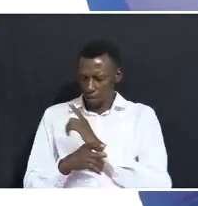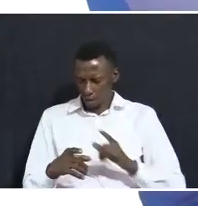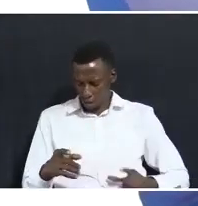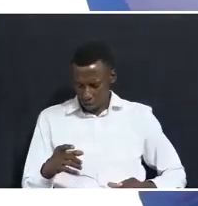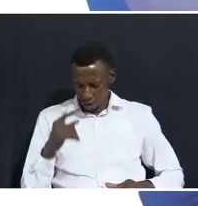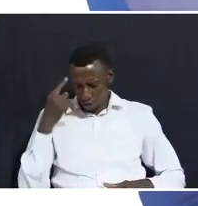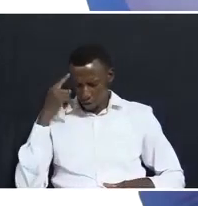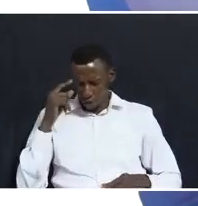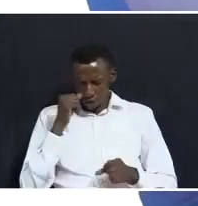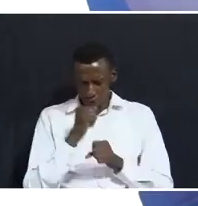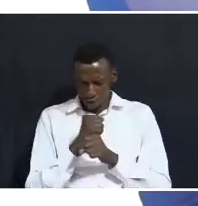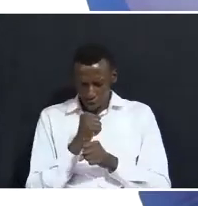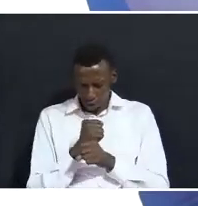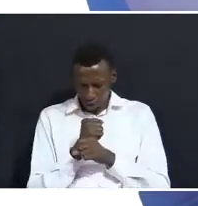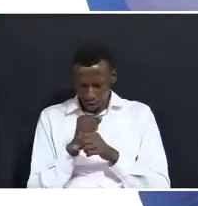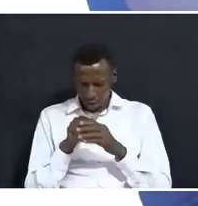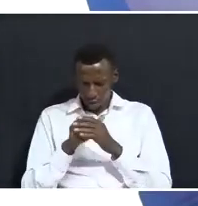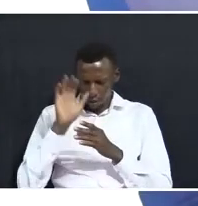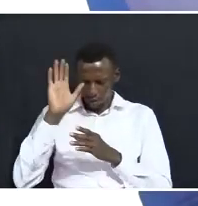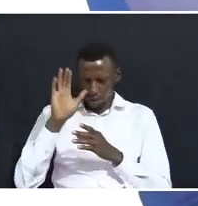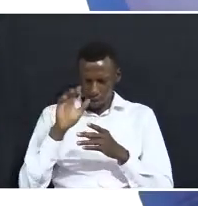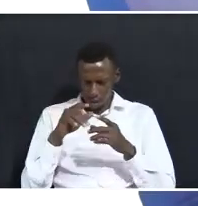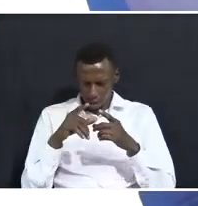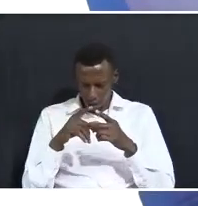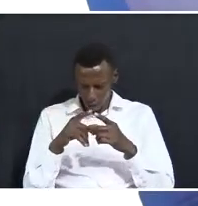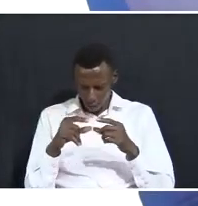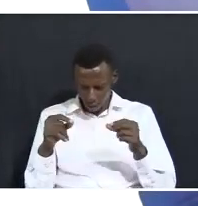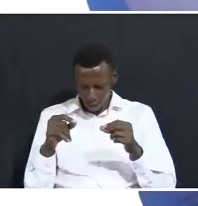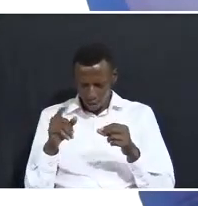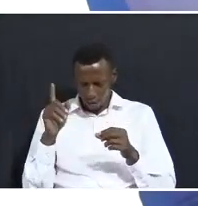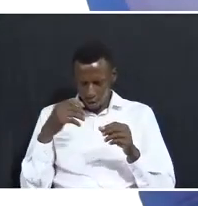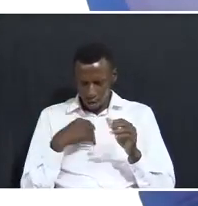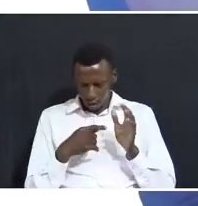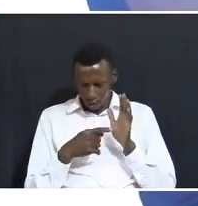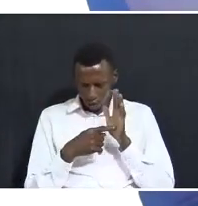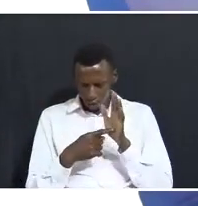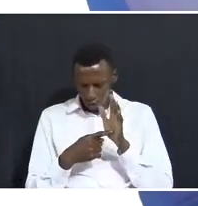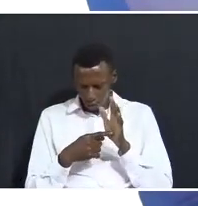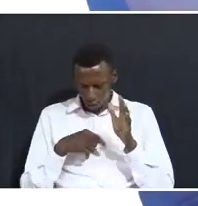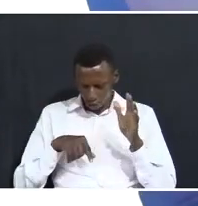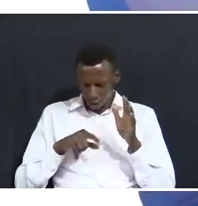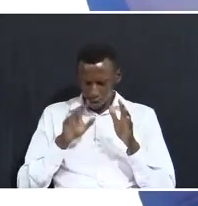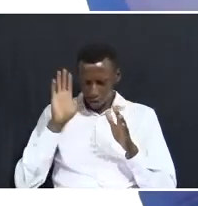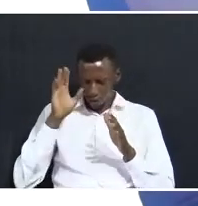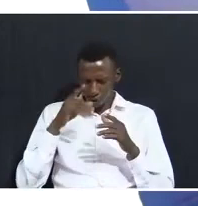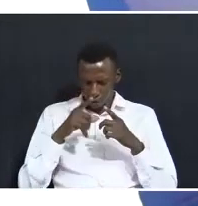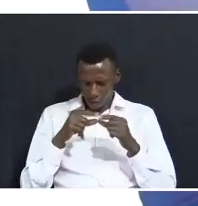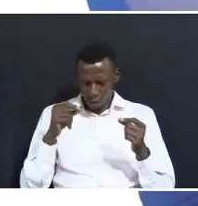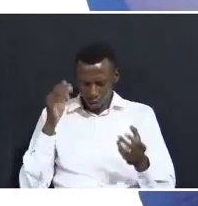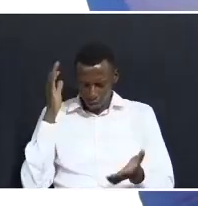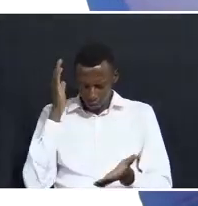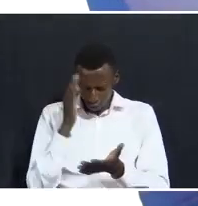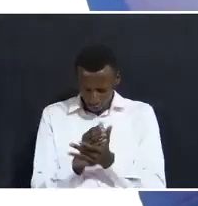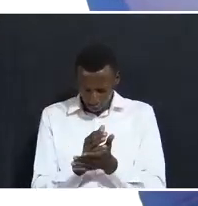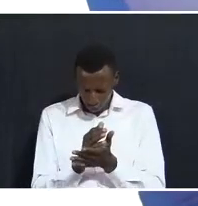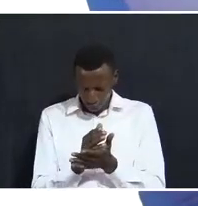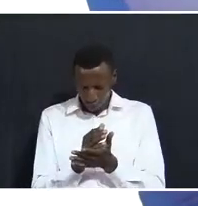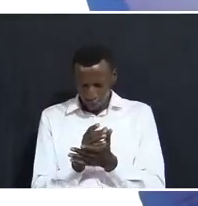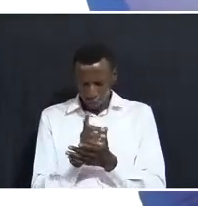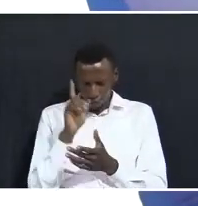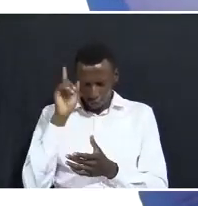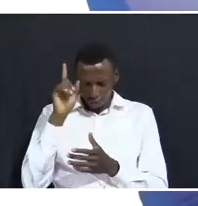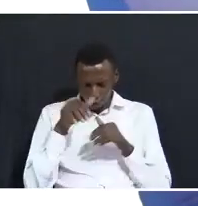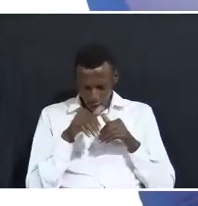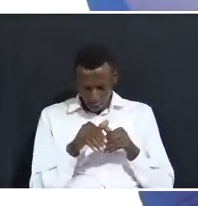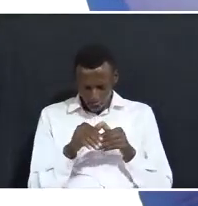operating in the Word, and you have demonstrated to us that your Word is true and reliable. You